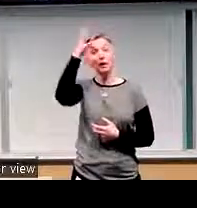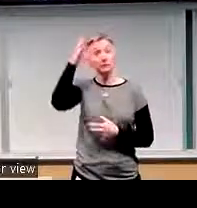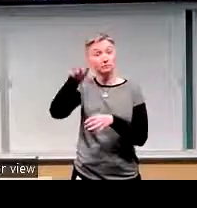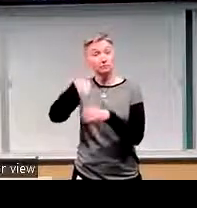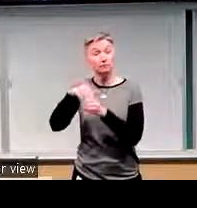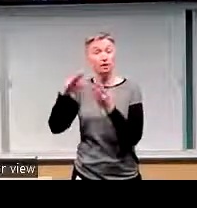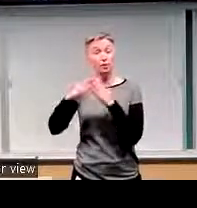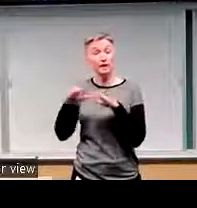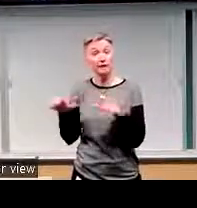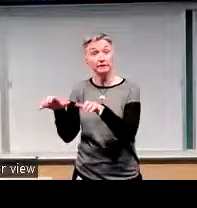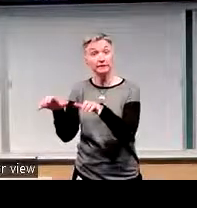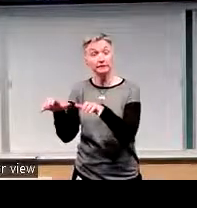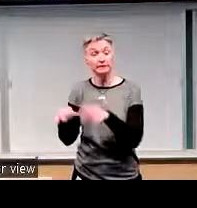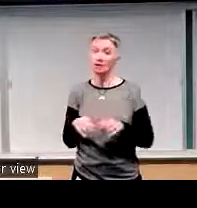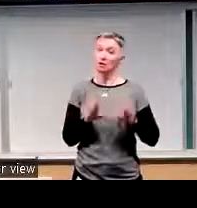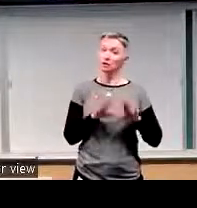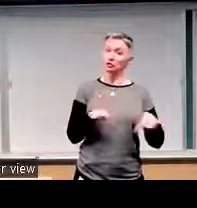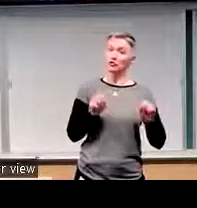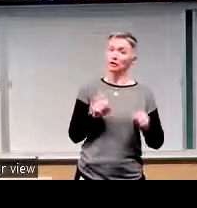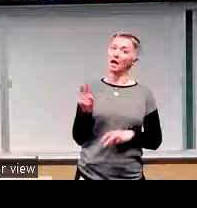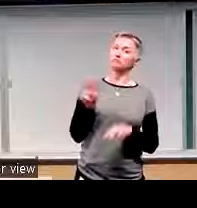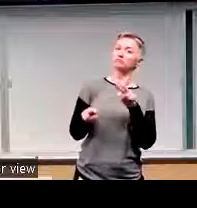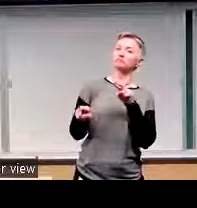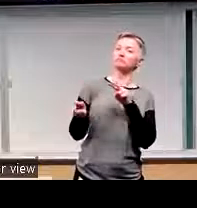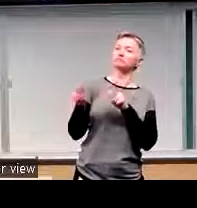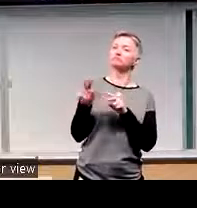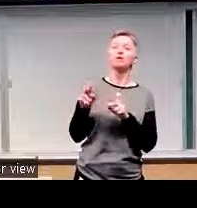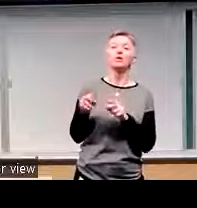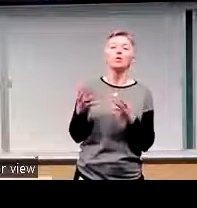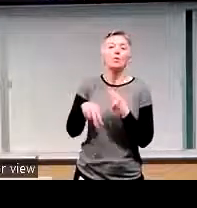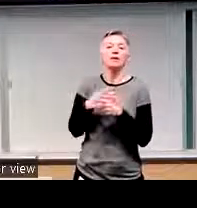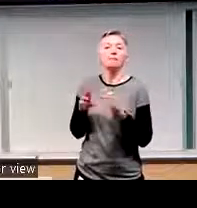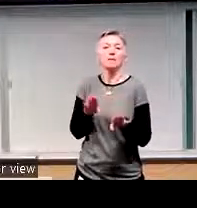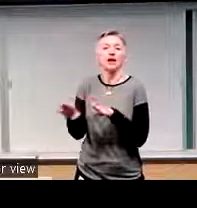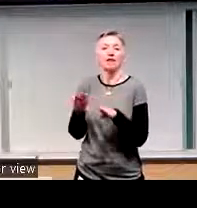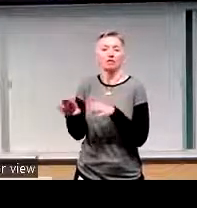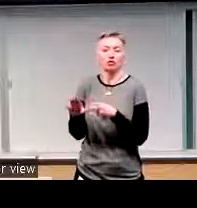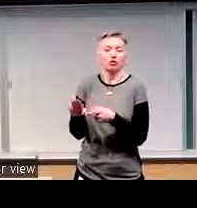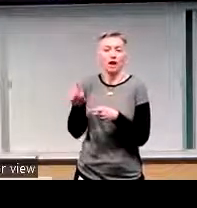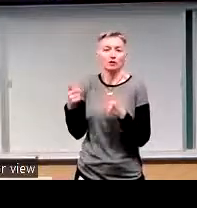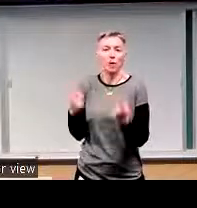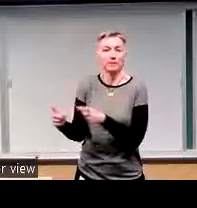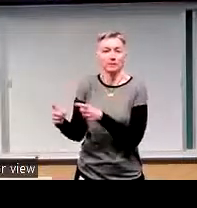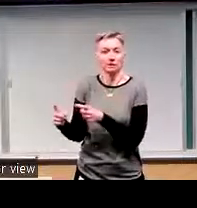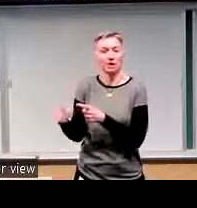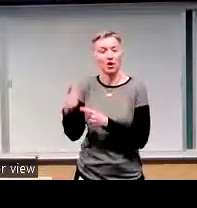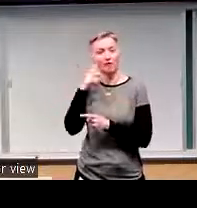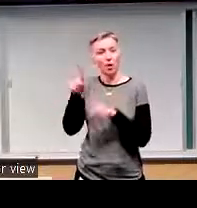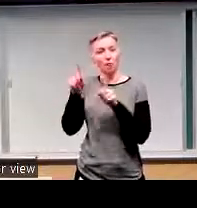children are able to observe the behaviors necessary to do well in a social